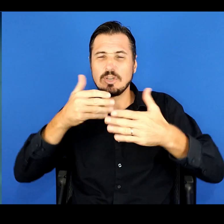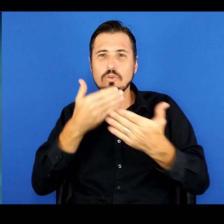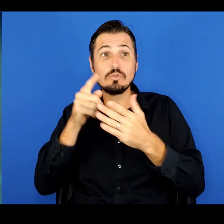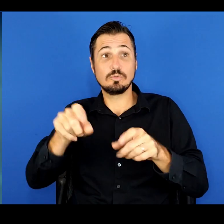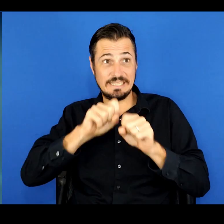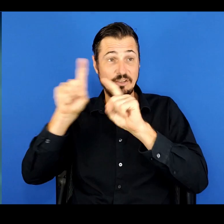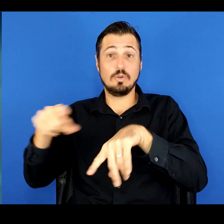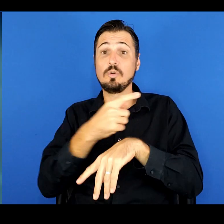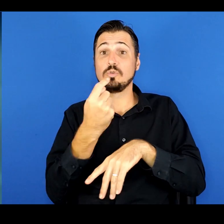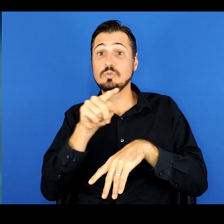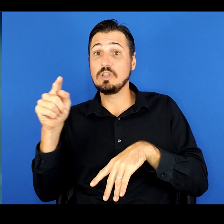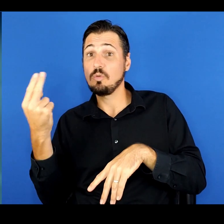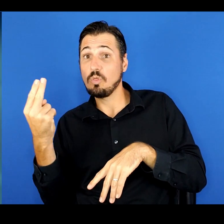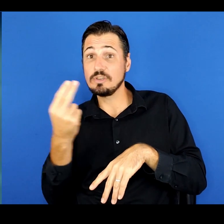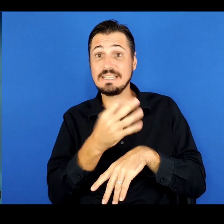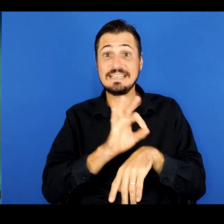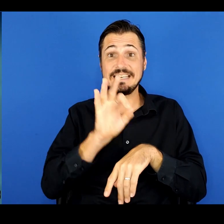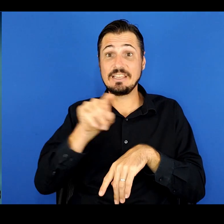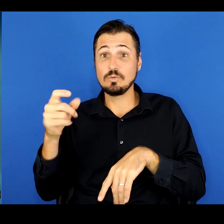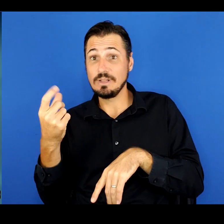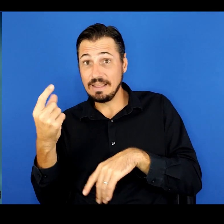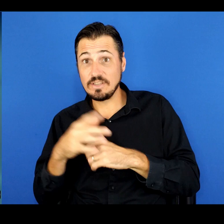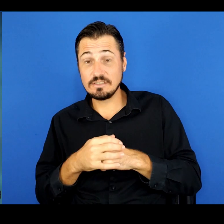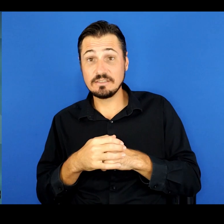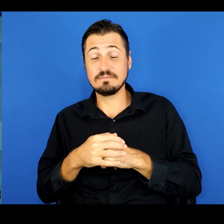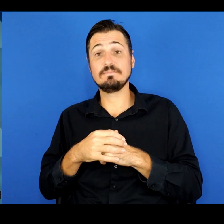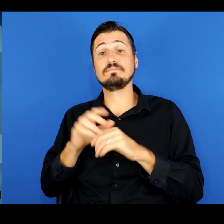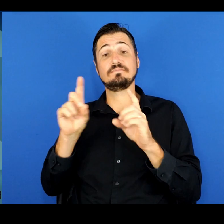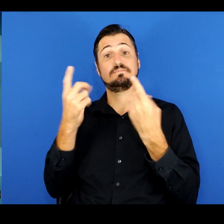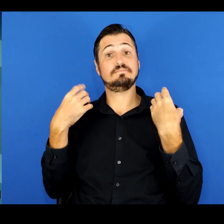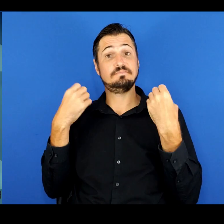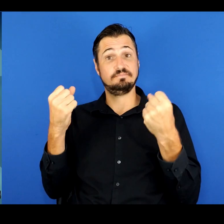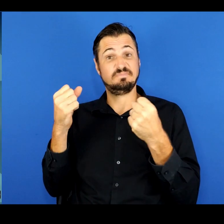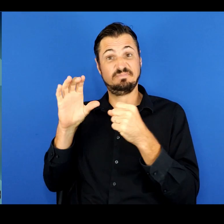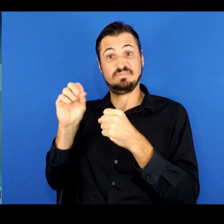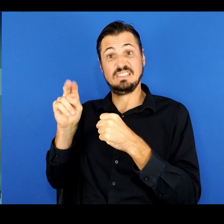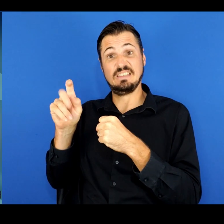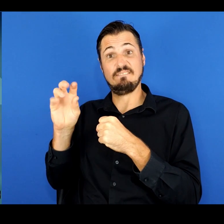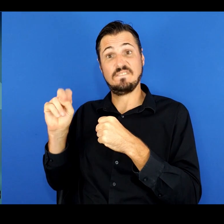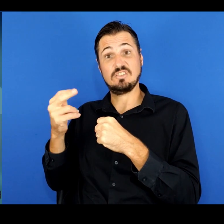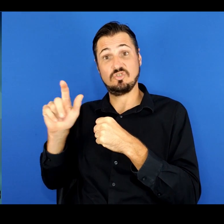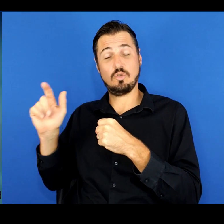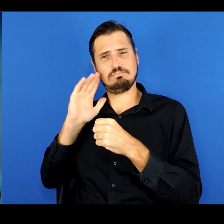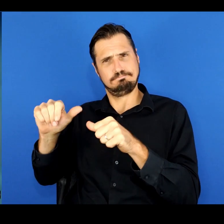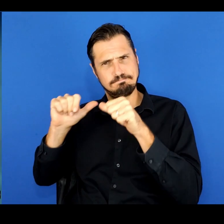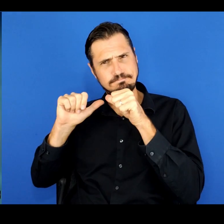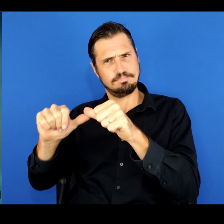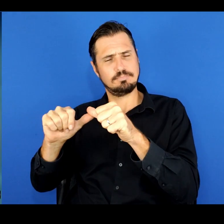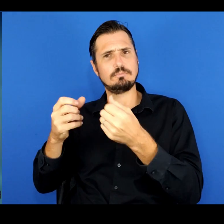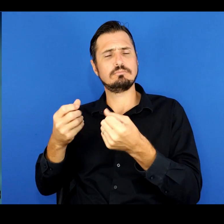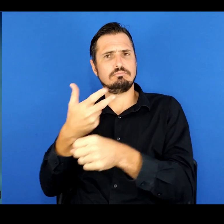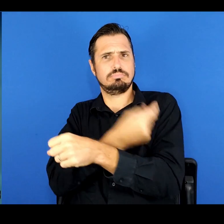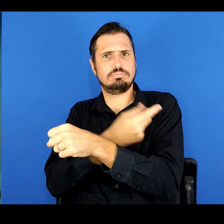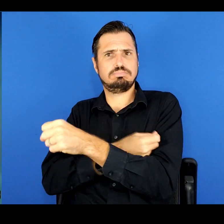Thursdays between 9 and 11 in the morning. The Department of Health's Convention Hall Clinic will continue providing first and second